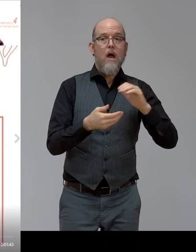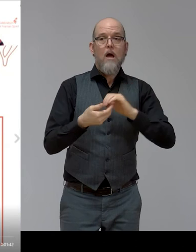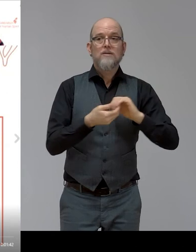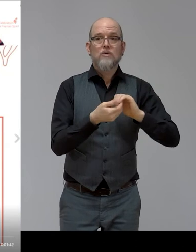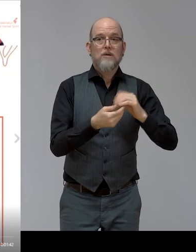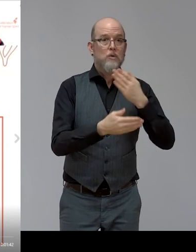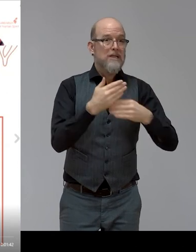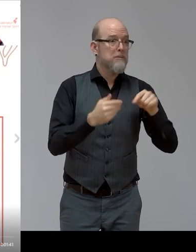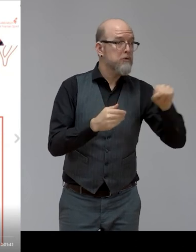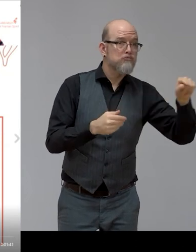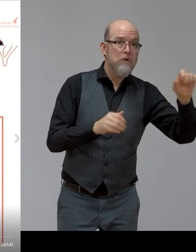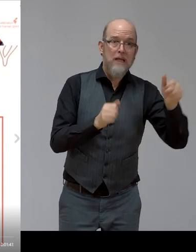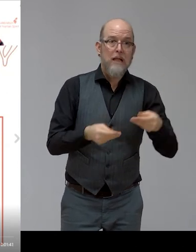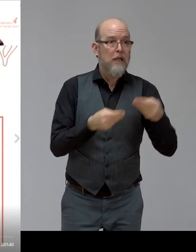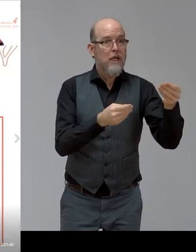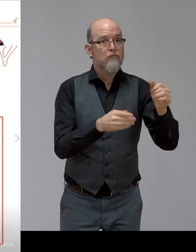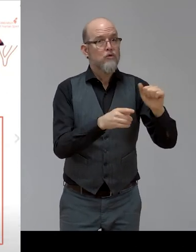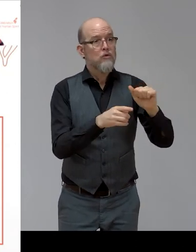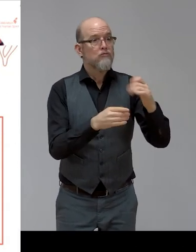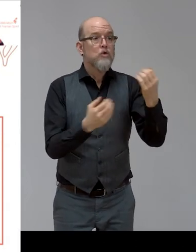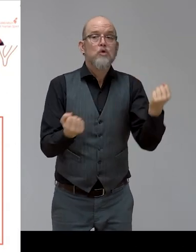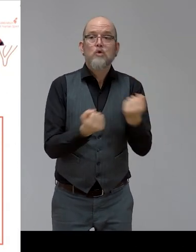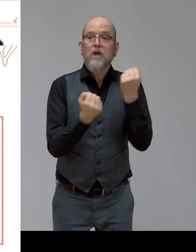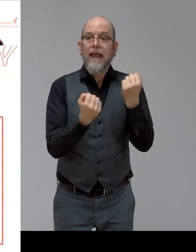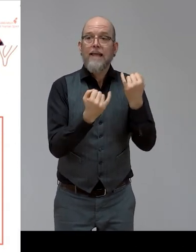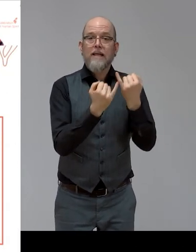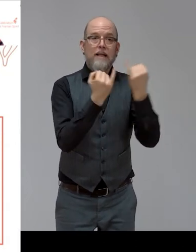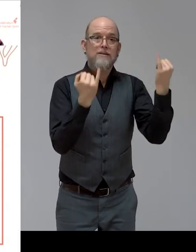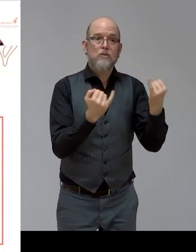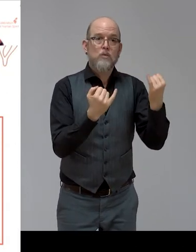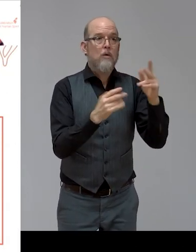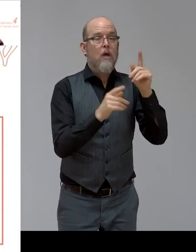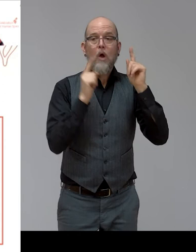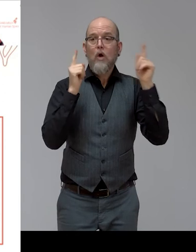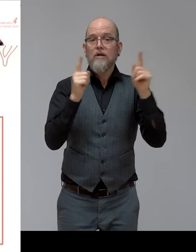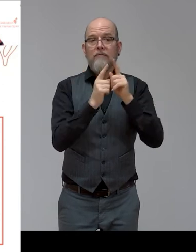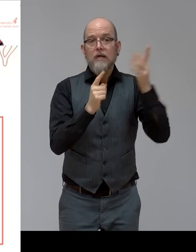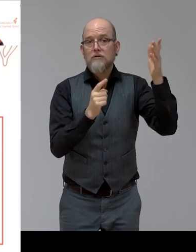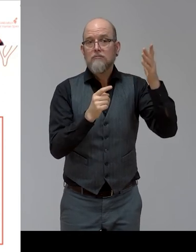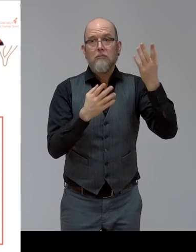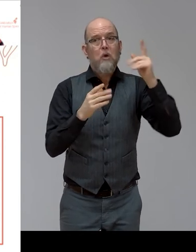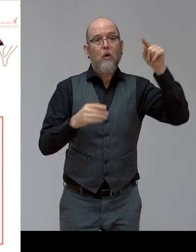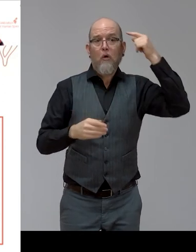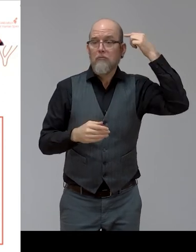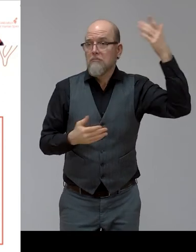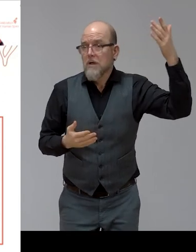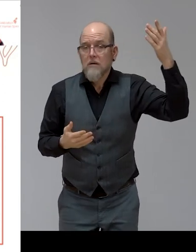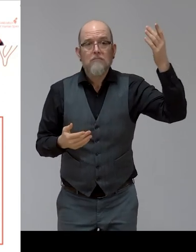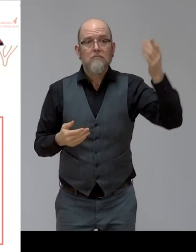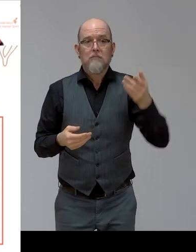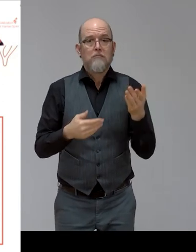institutes, academic institutes, local governments, employers, business